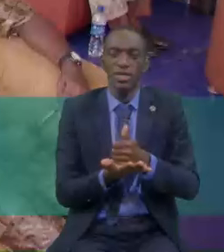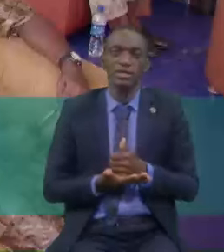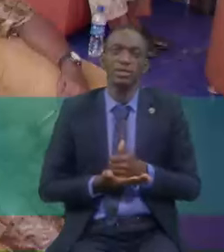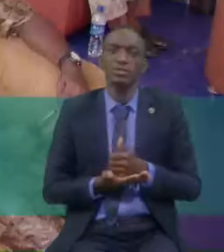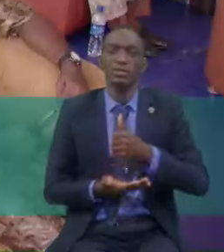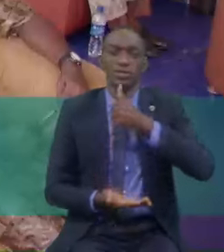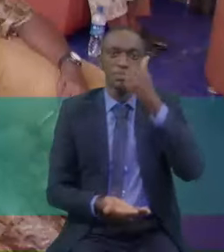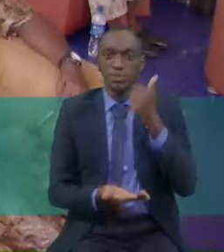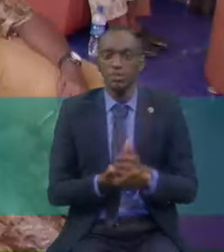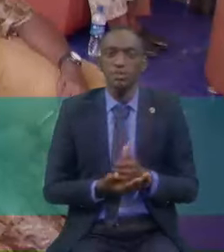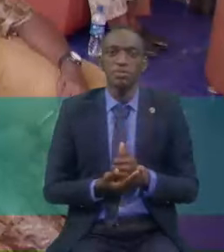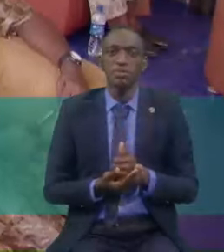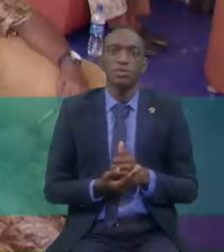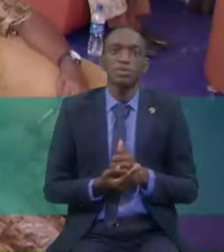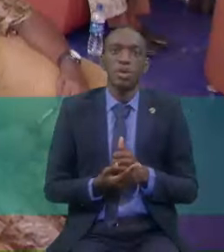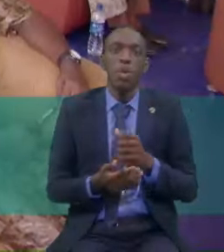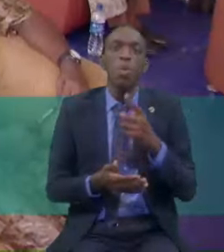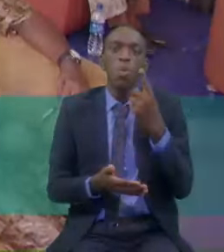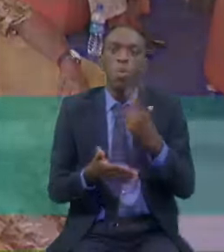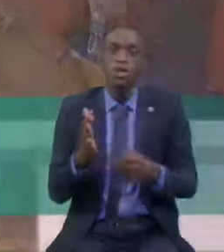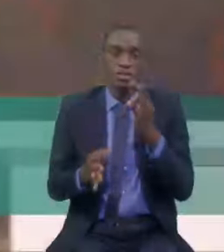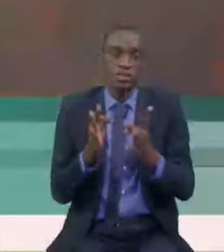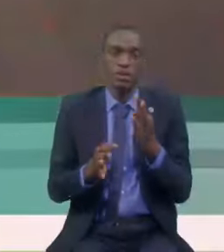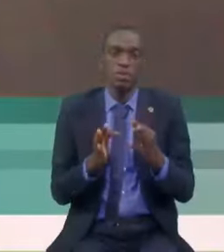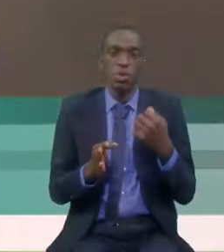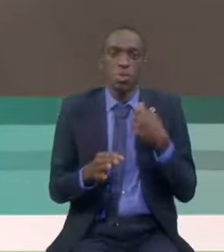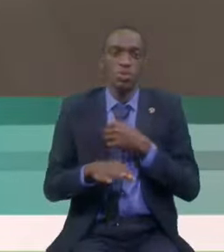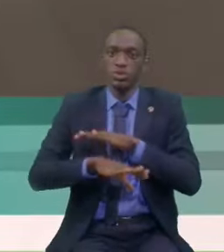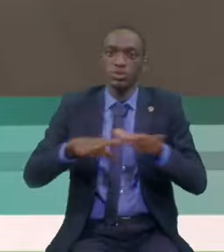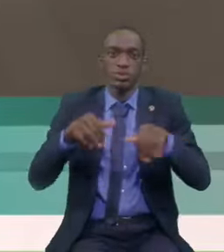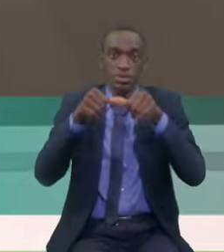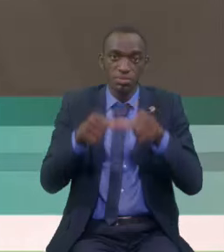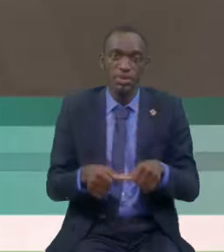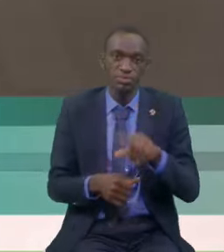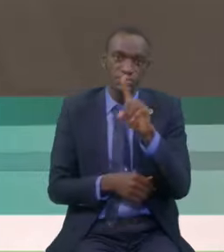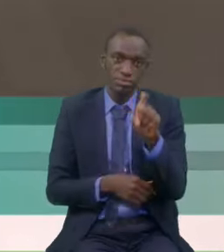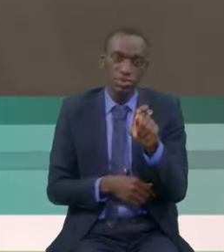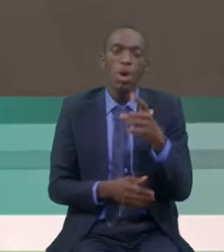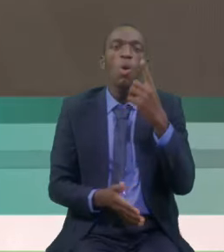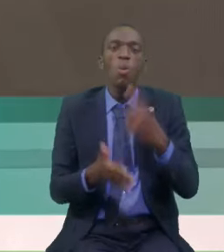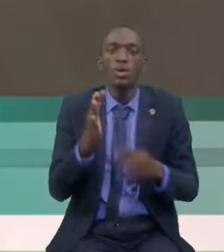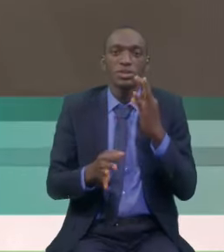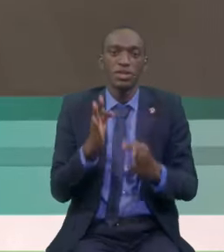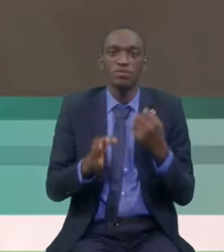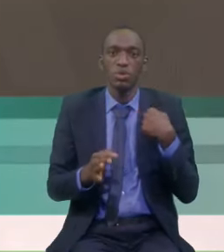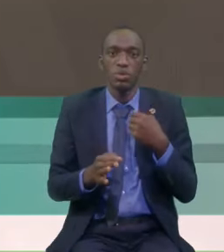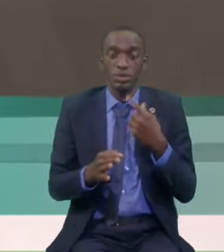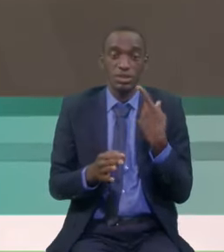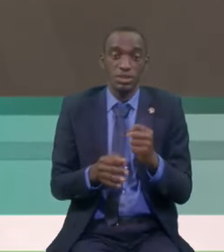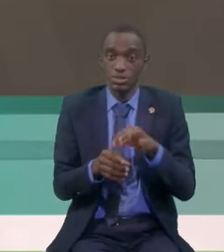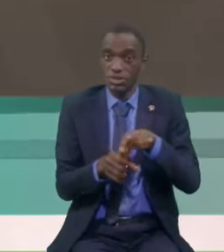What if we don't abide? What if the spirit, the